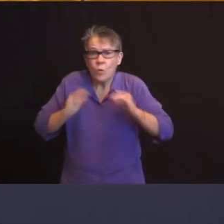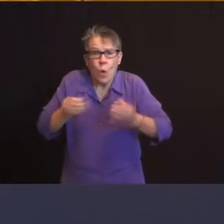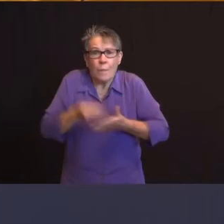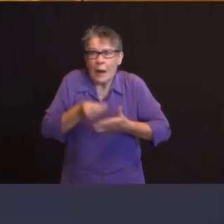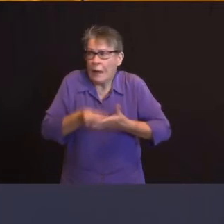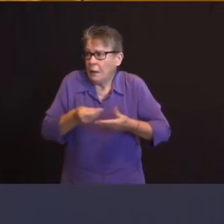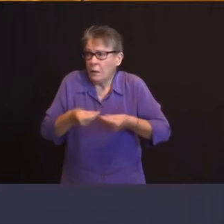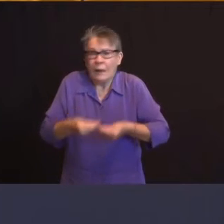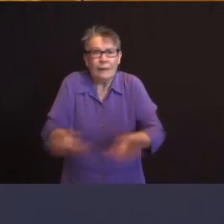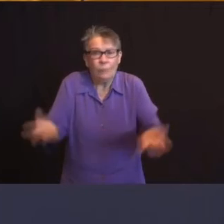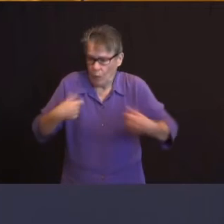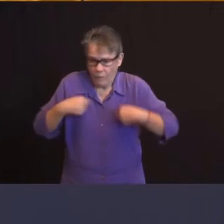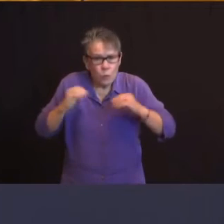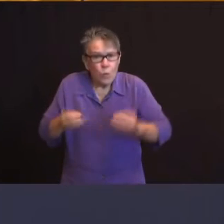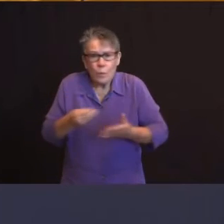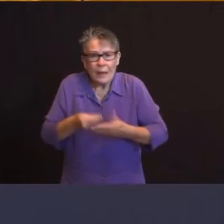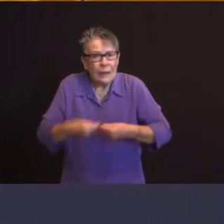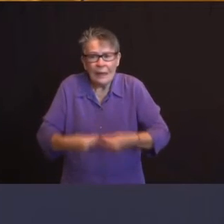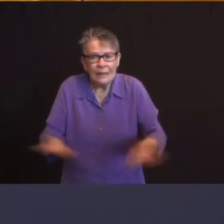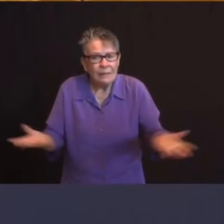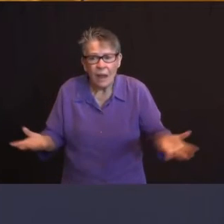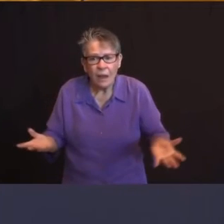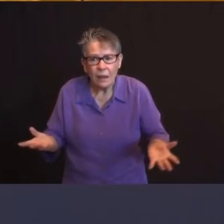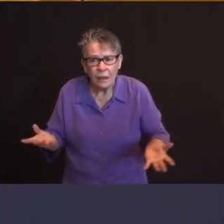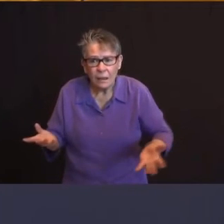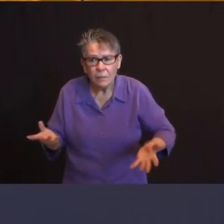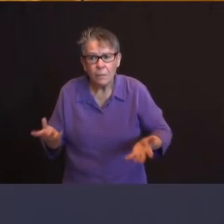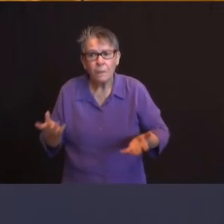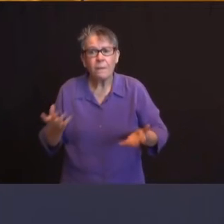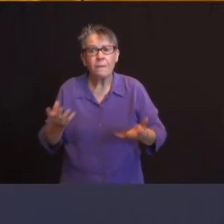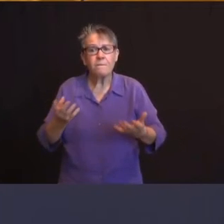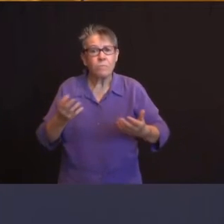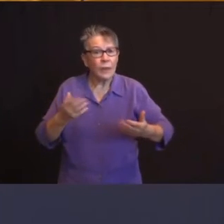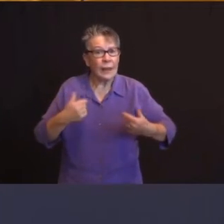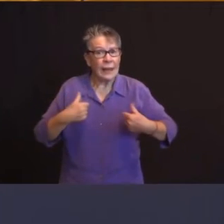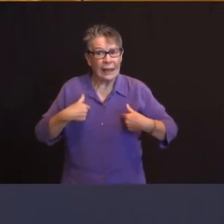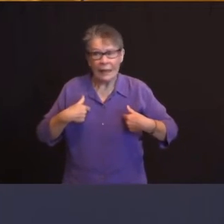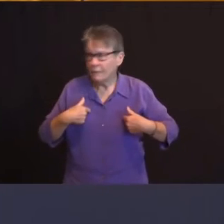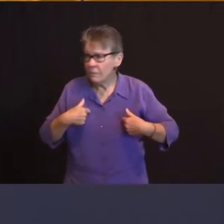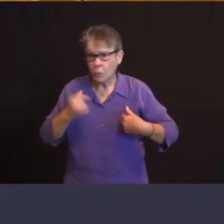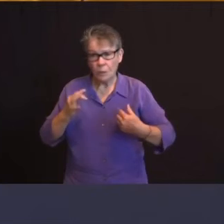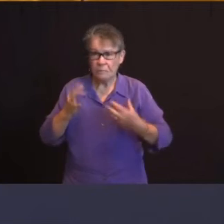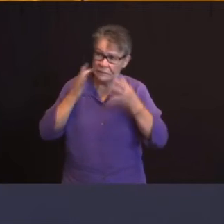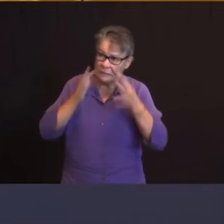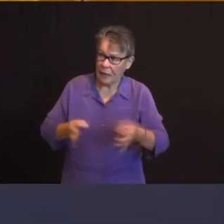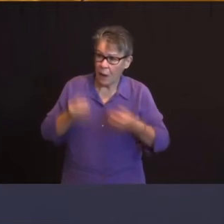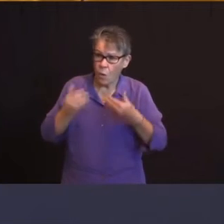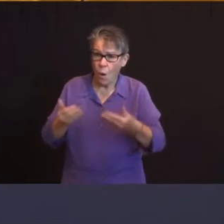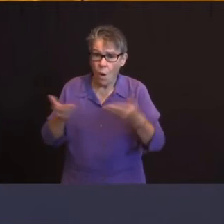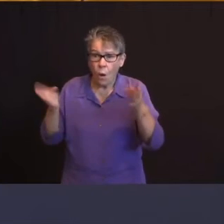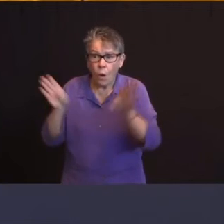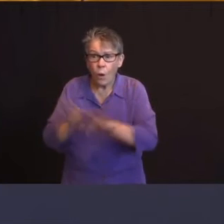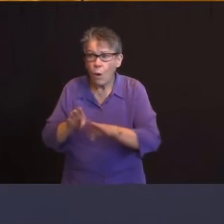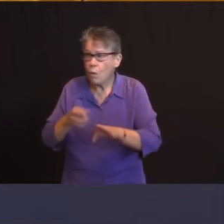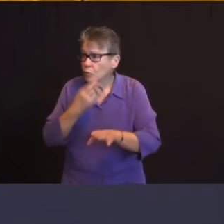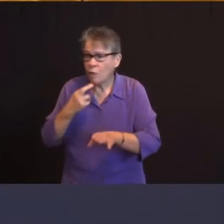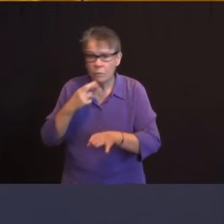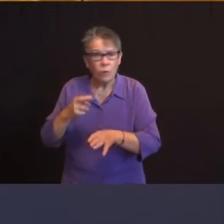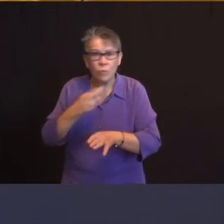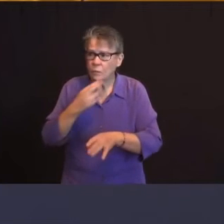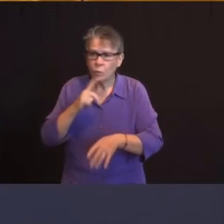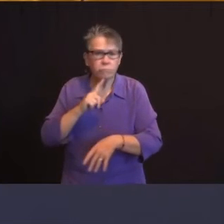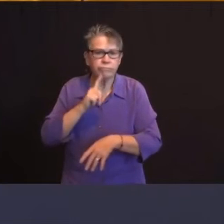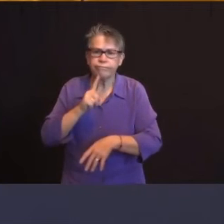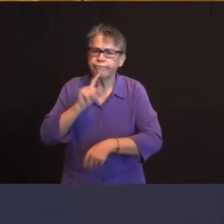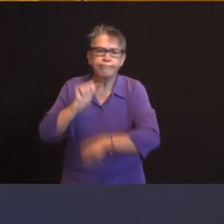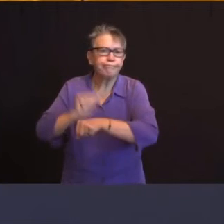of that stimulus, these folks are going on the rocks. They're out of business. They're not just shuttered for a few weeks, they're out of business. And so this